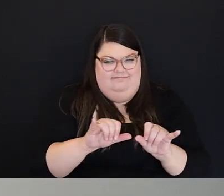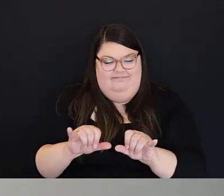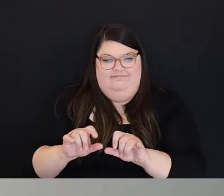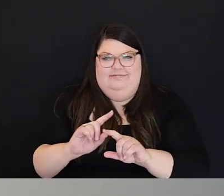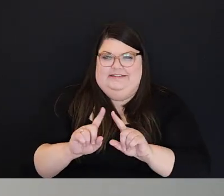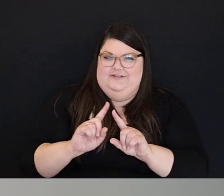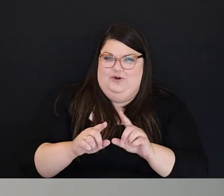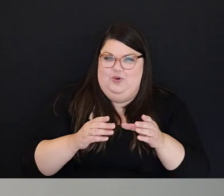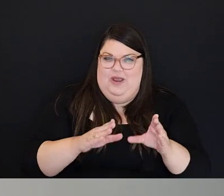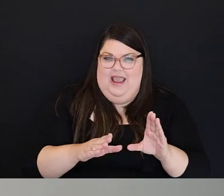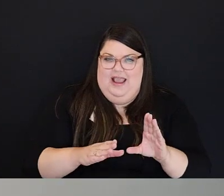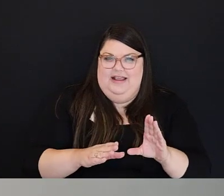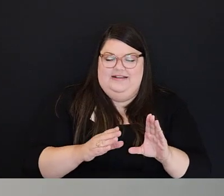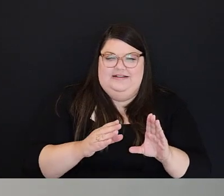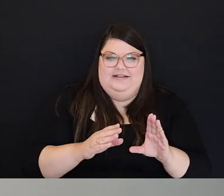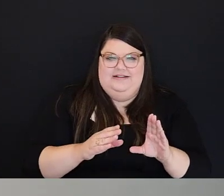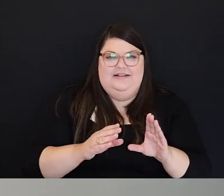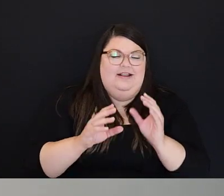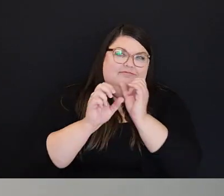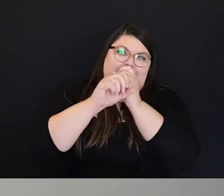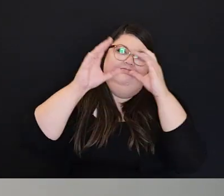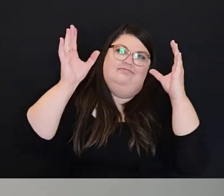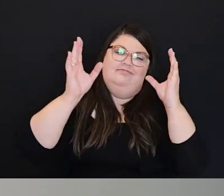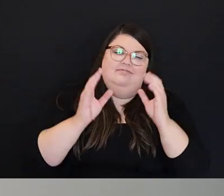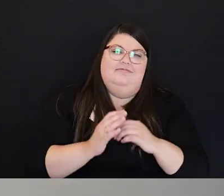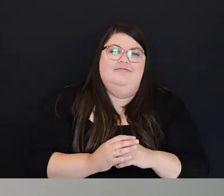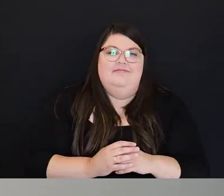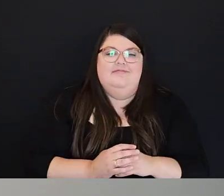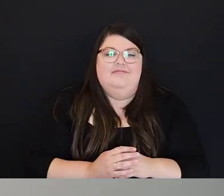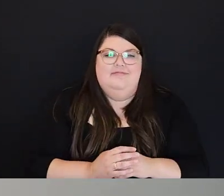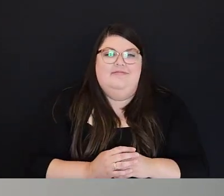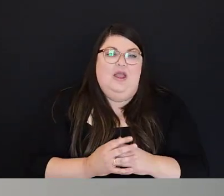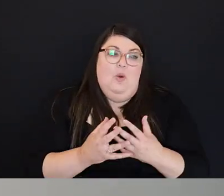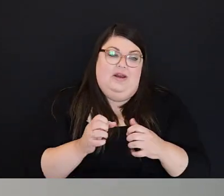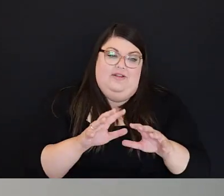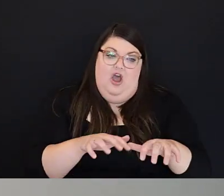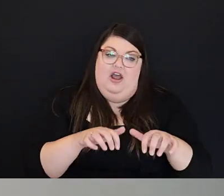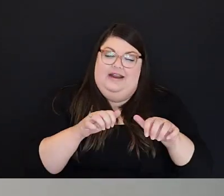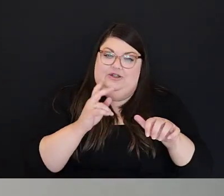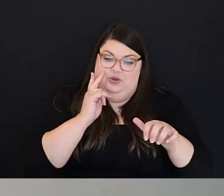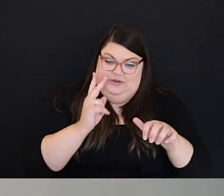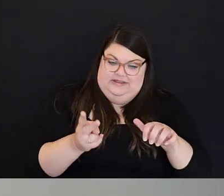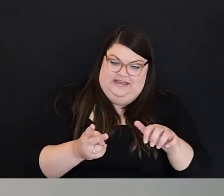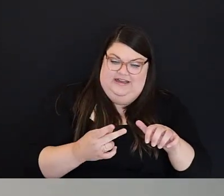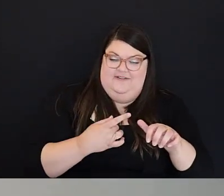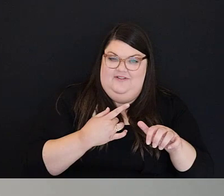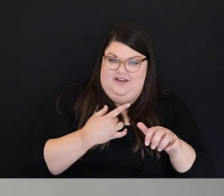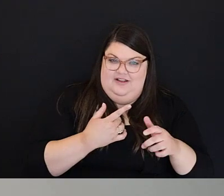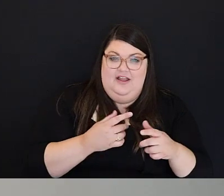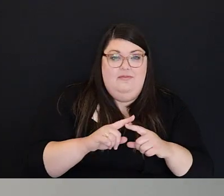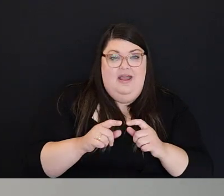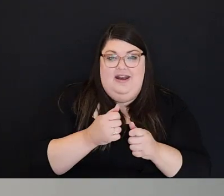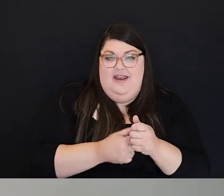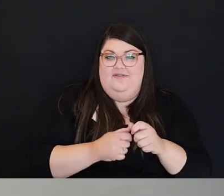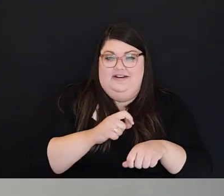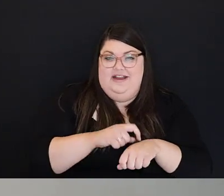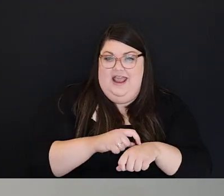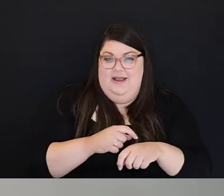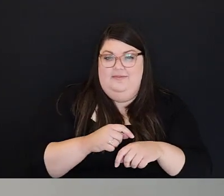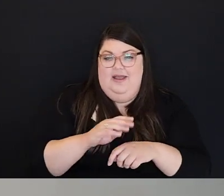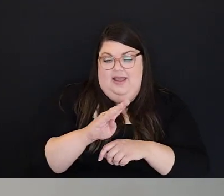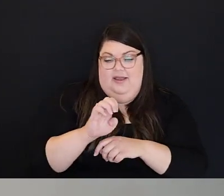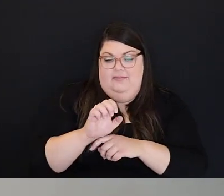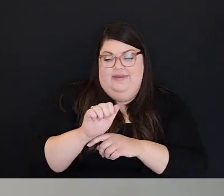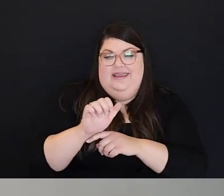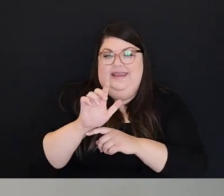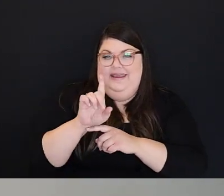calling forth imagery that I wanted to engage the audience with. But also every time I bead, there are certain